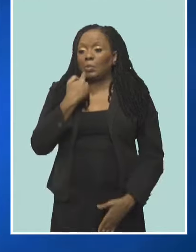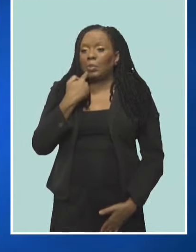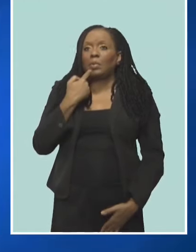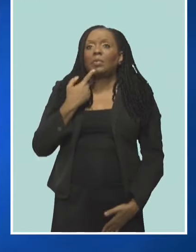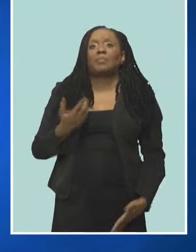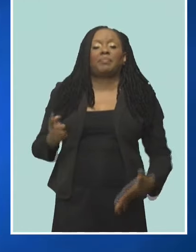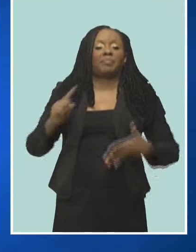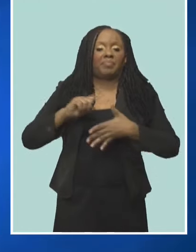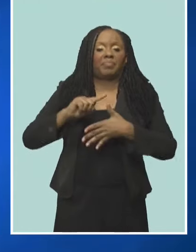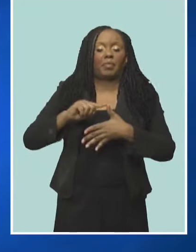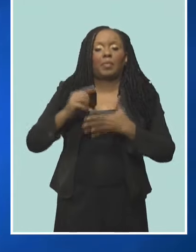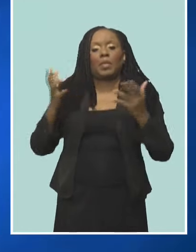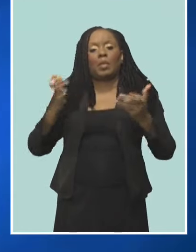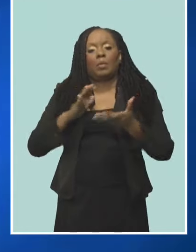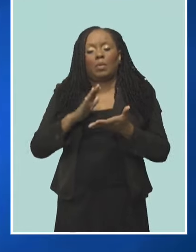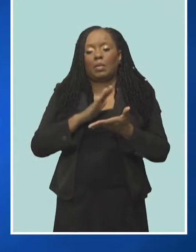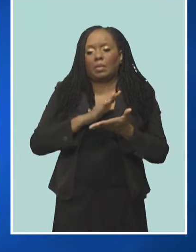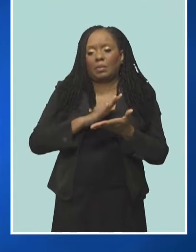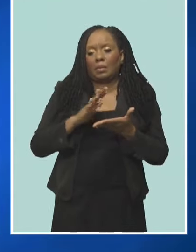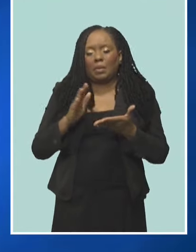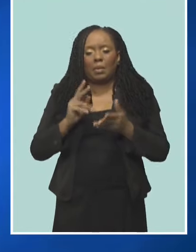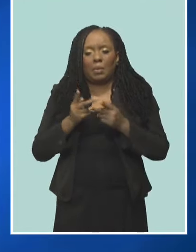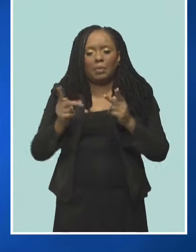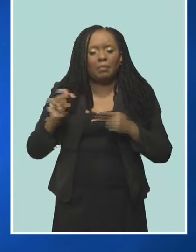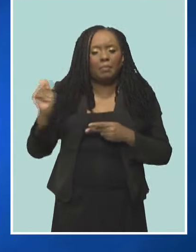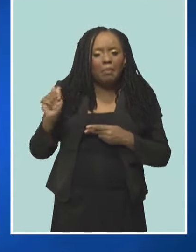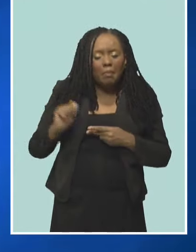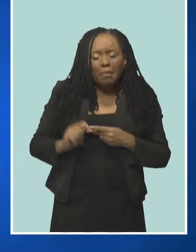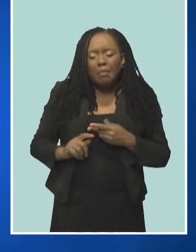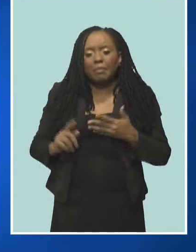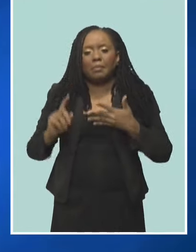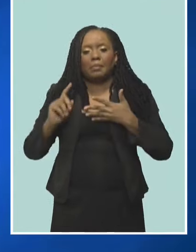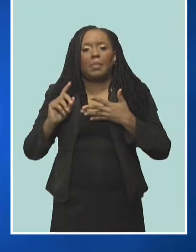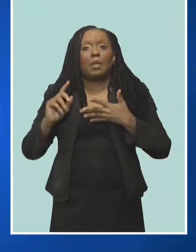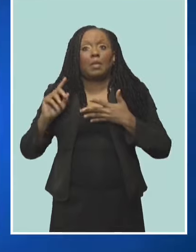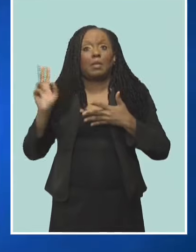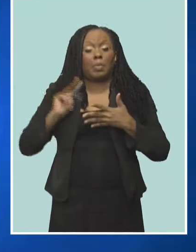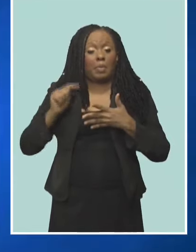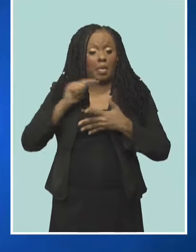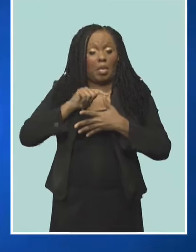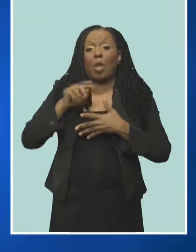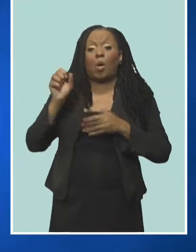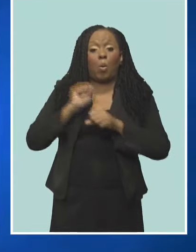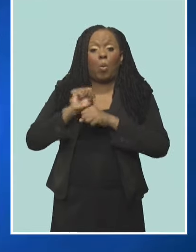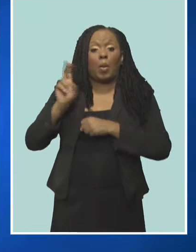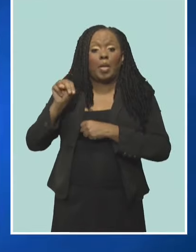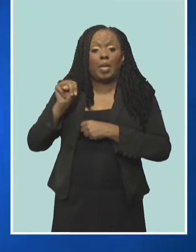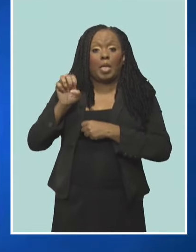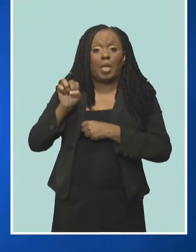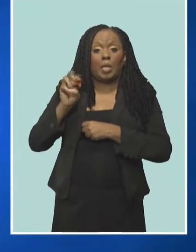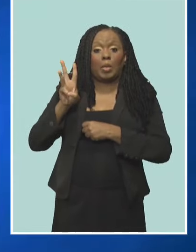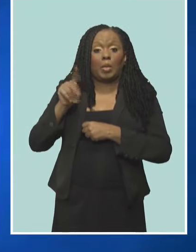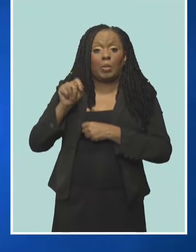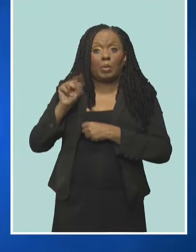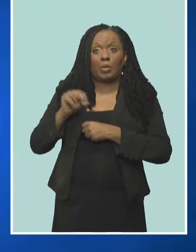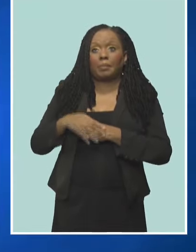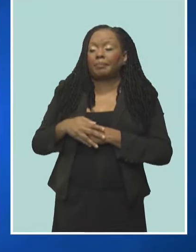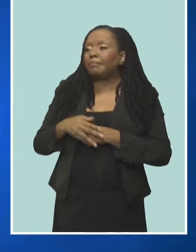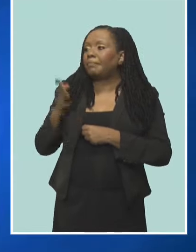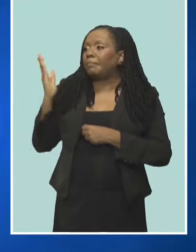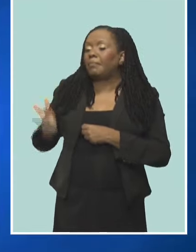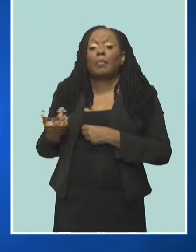include sanitary facilities for vendors plying their trade at Newton Christchurch. We are working very close with Export Barbados and Mark